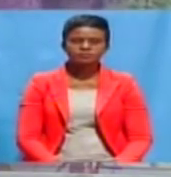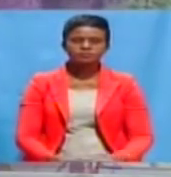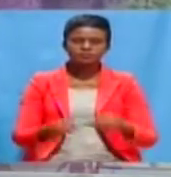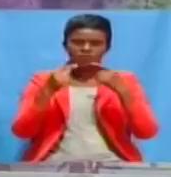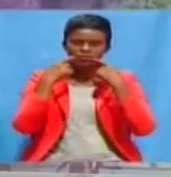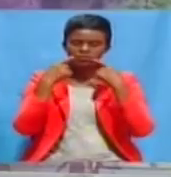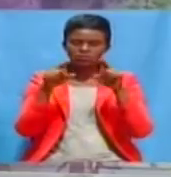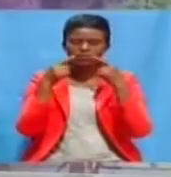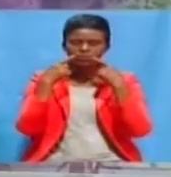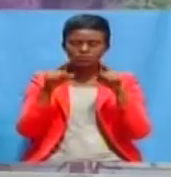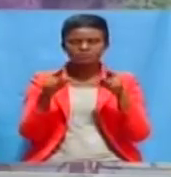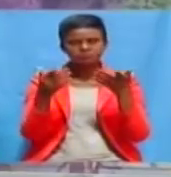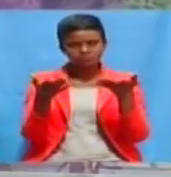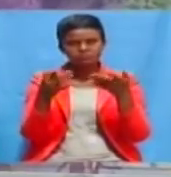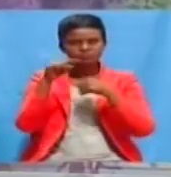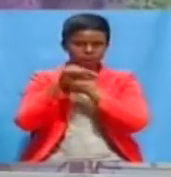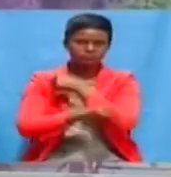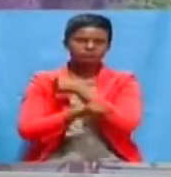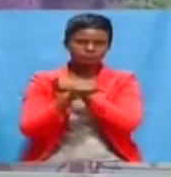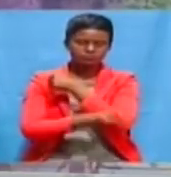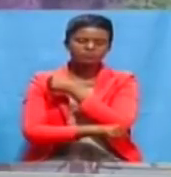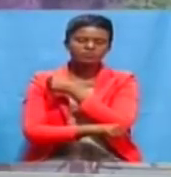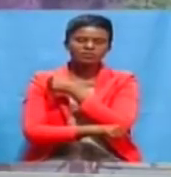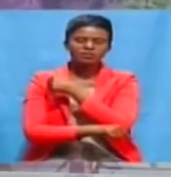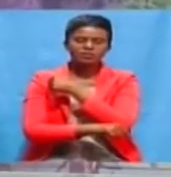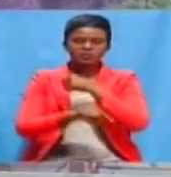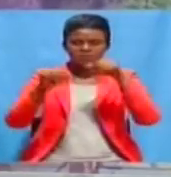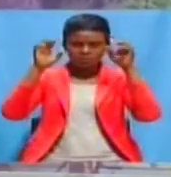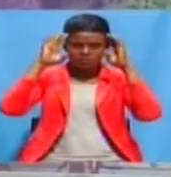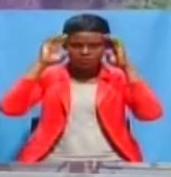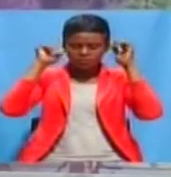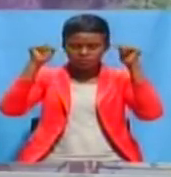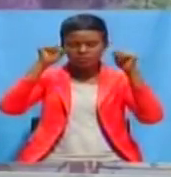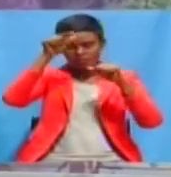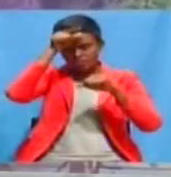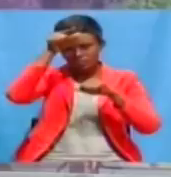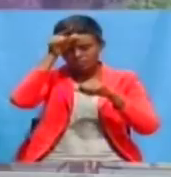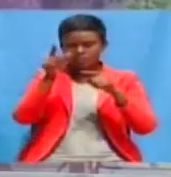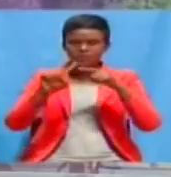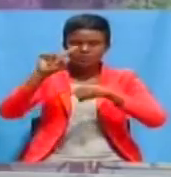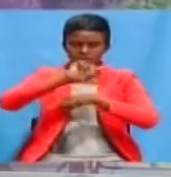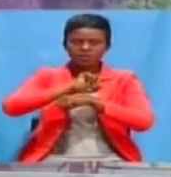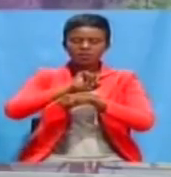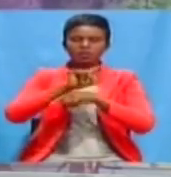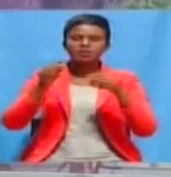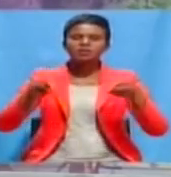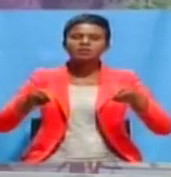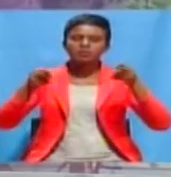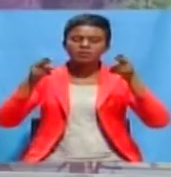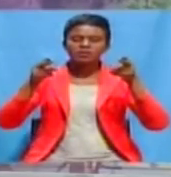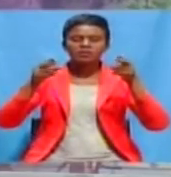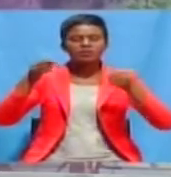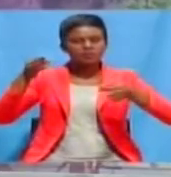And now, here are the details. President Edgar Lungu was today at the Supreme Court to witness